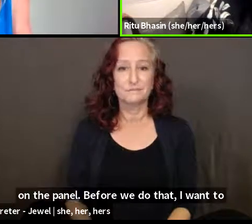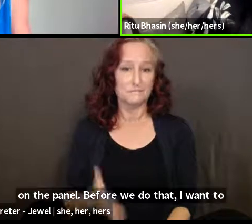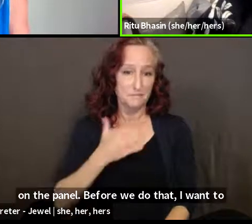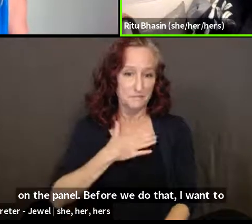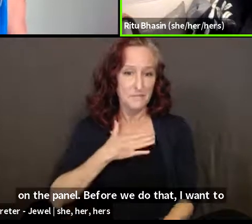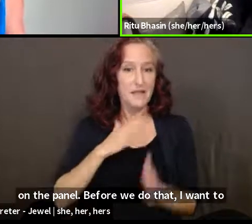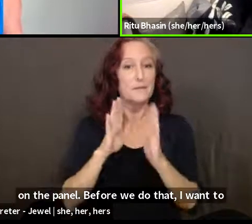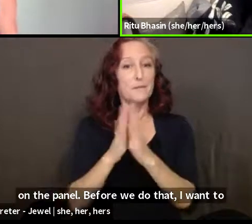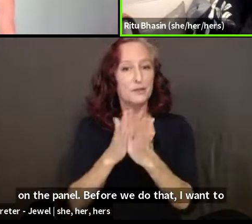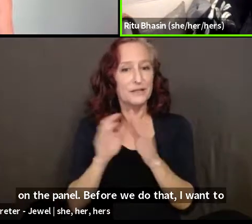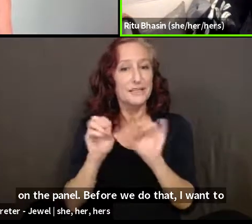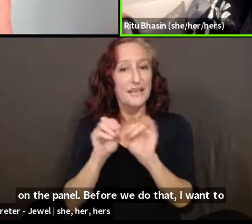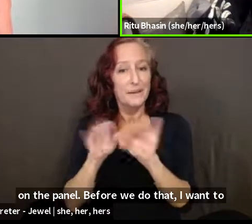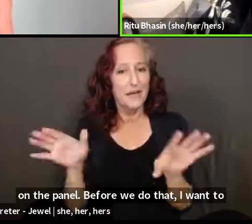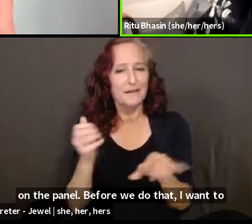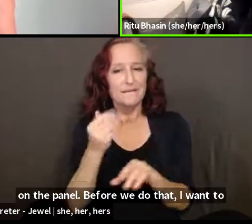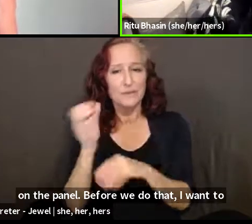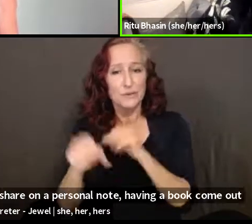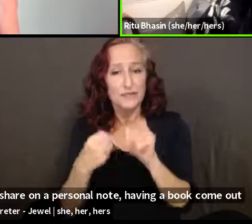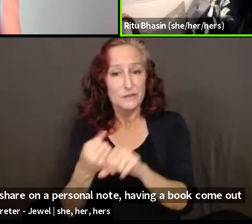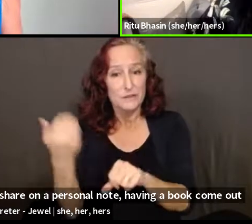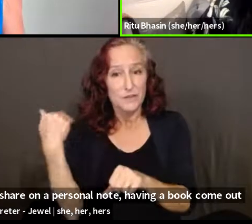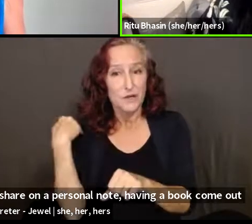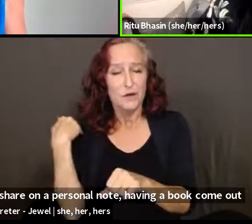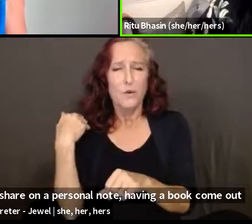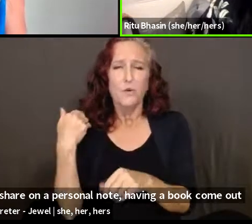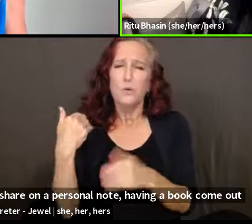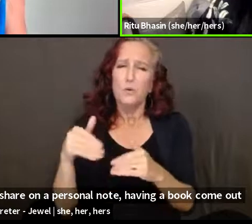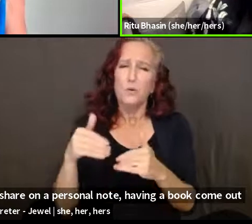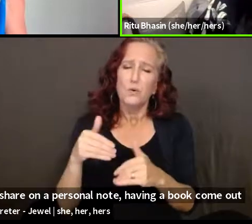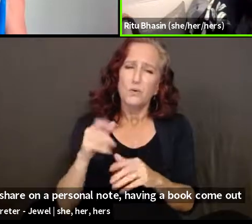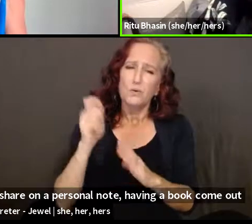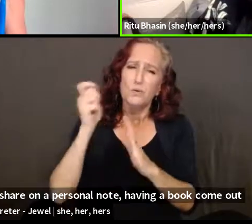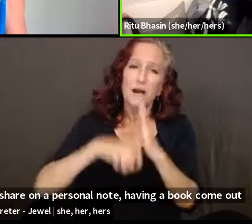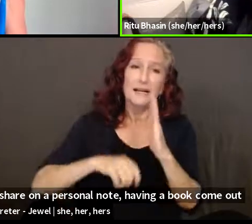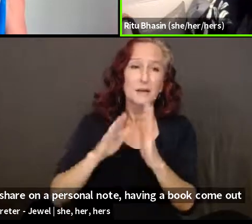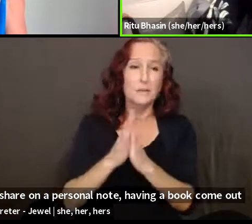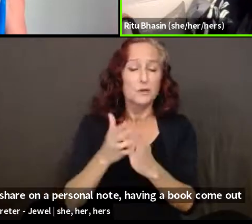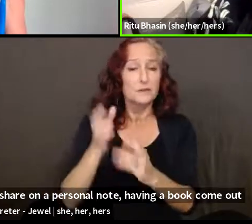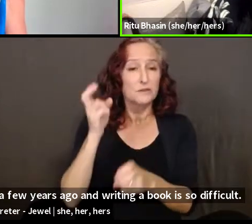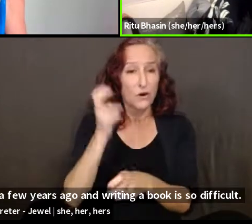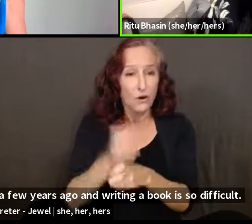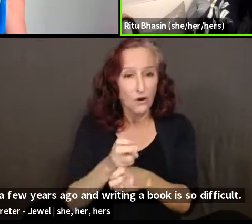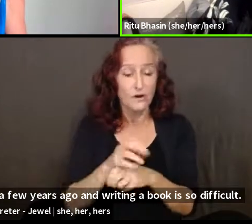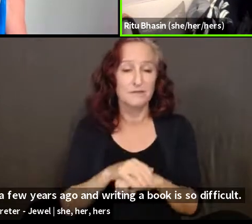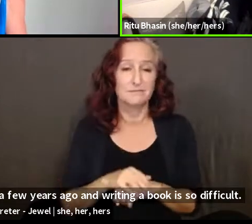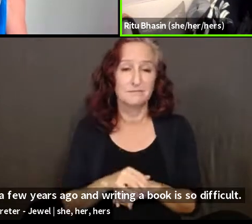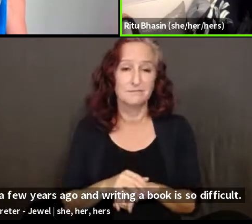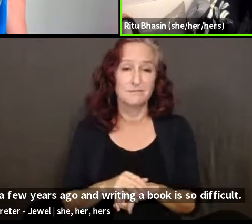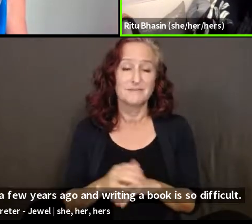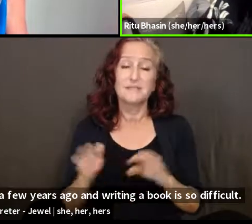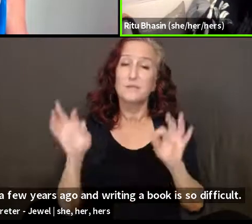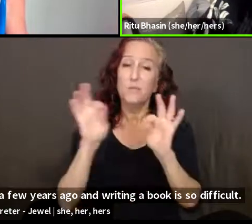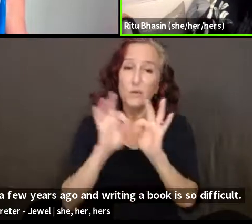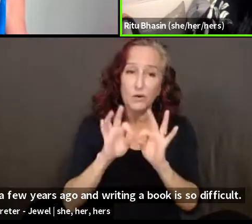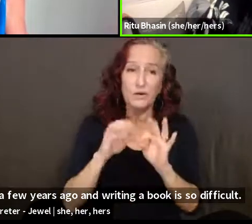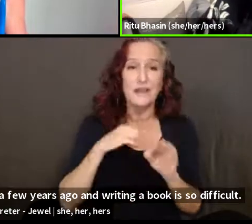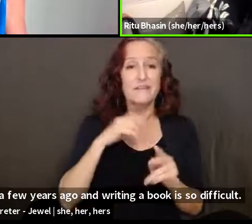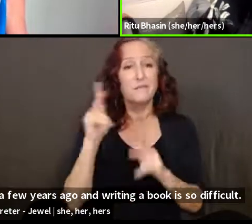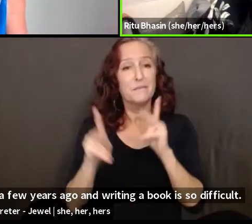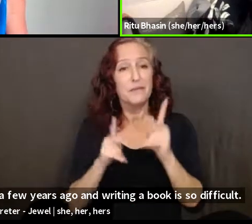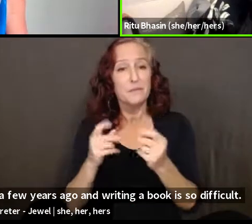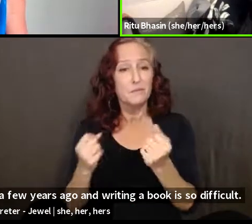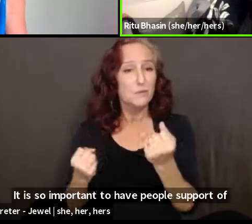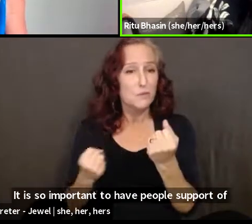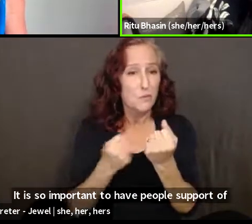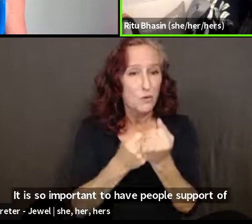years ago, that writing a book is so difficult. It's so important to have people's support of authors. And I just wanted to